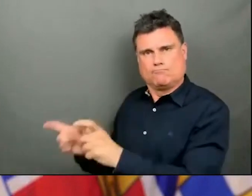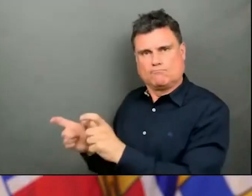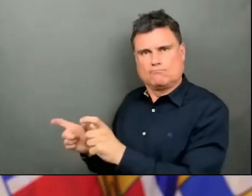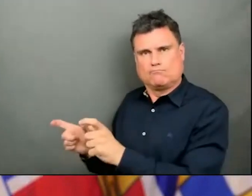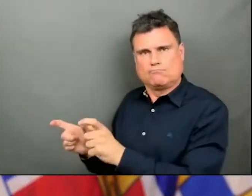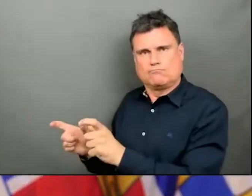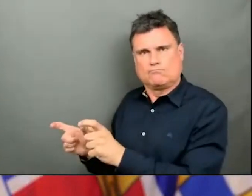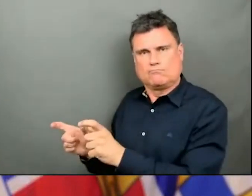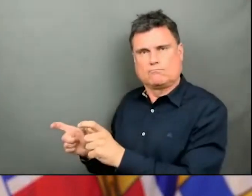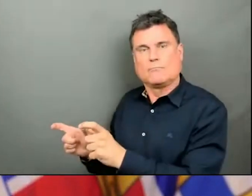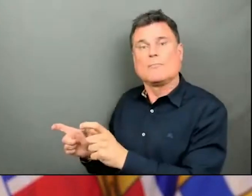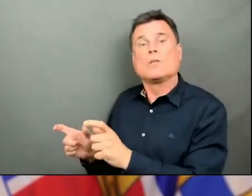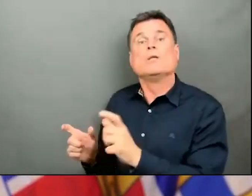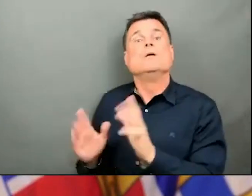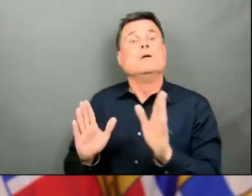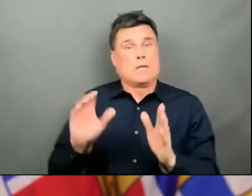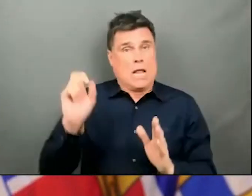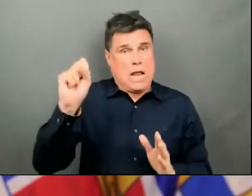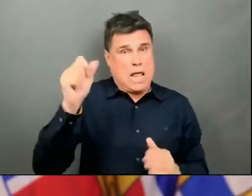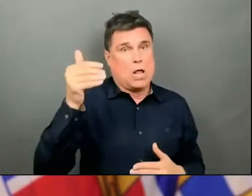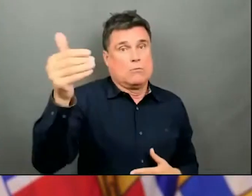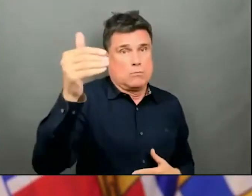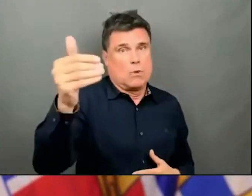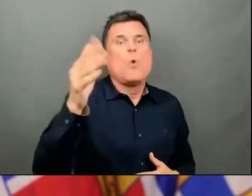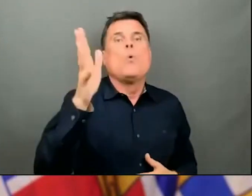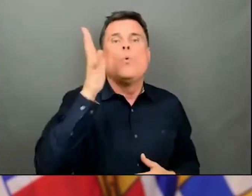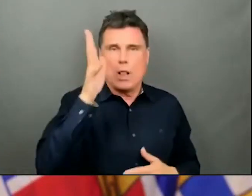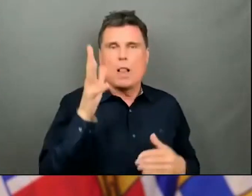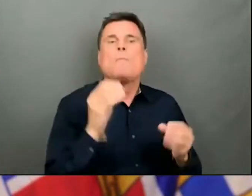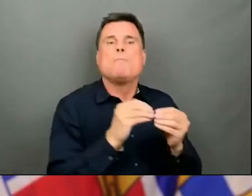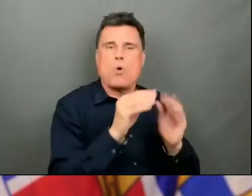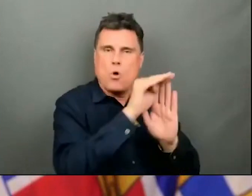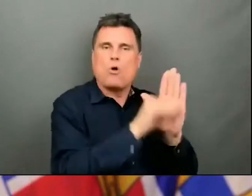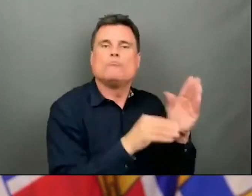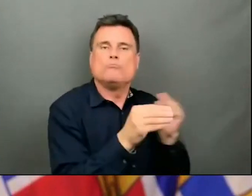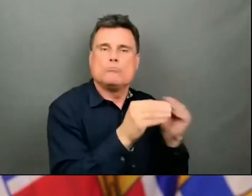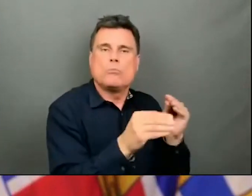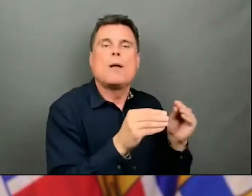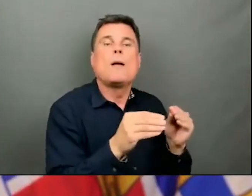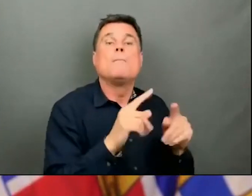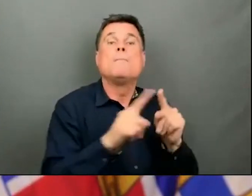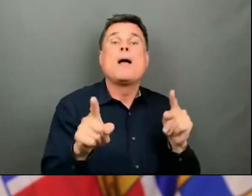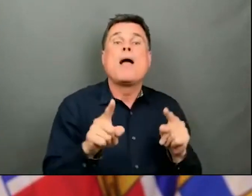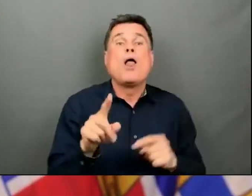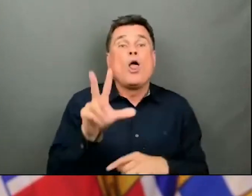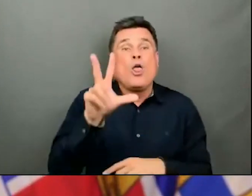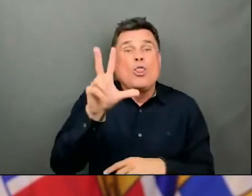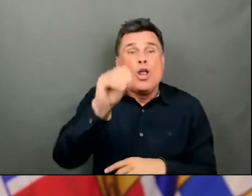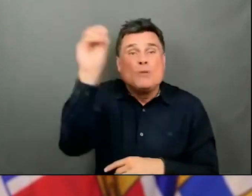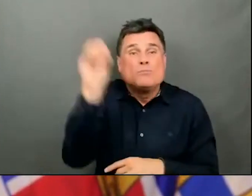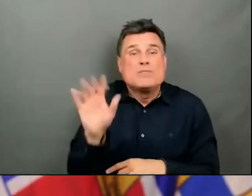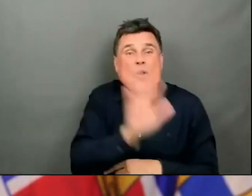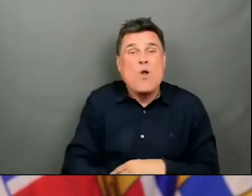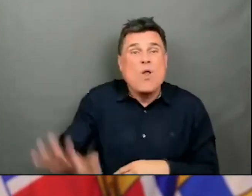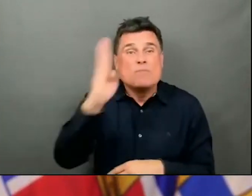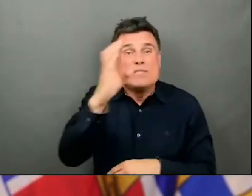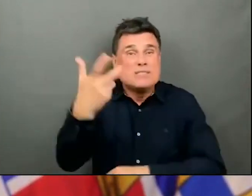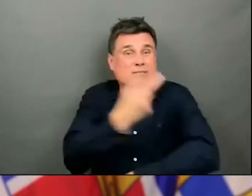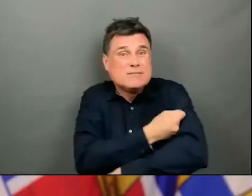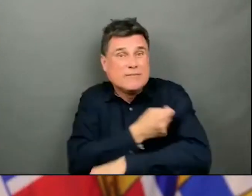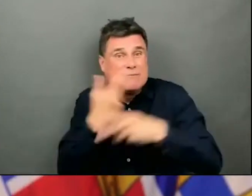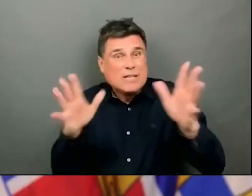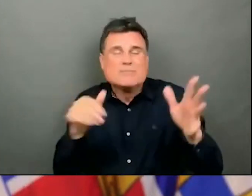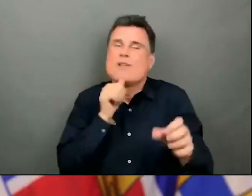do, but right now there's not enough of us who are protected with vaccine that we can start on that